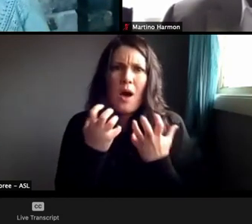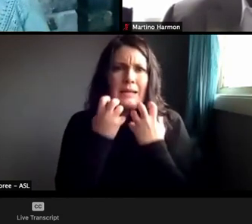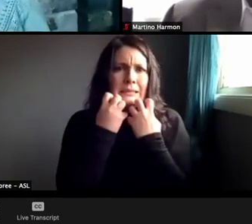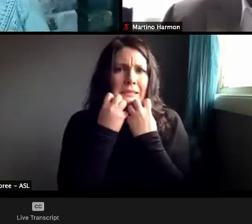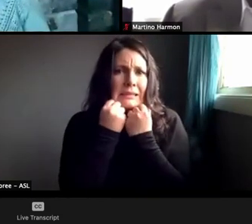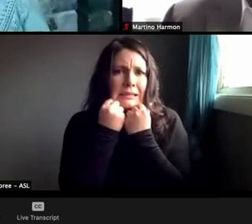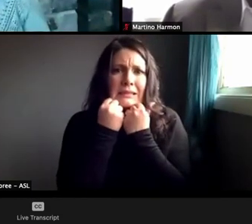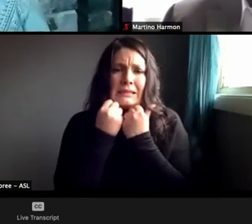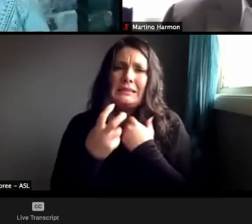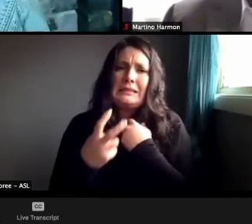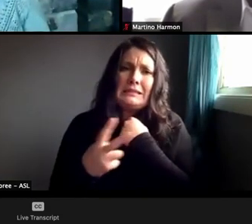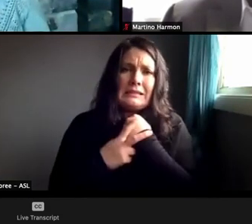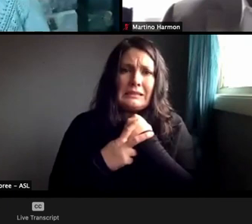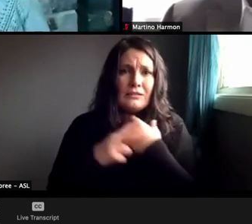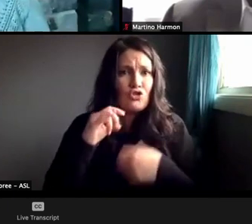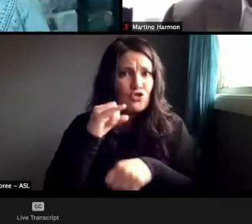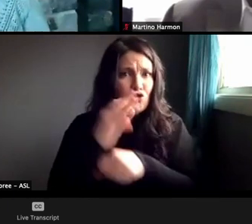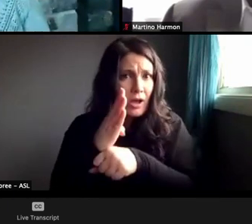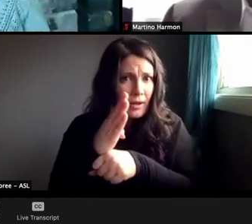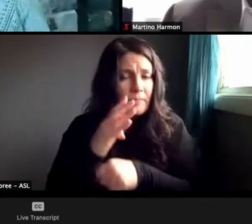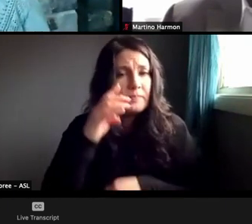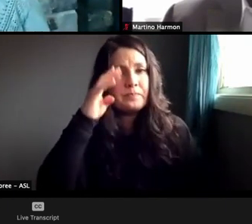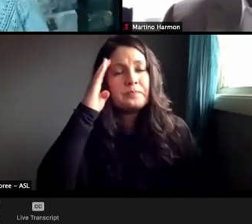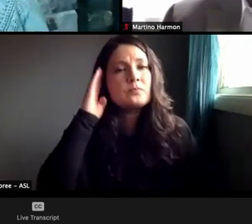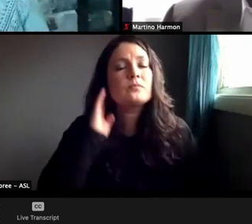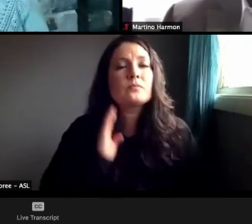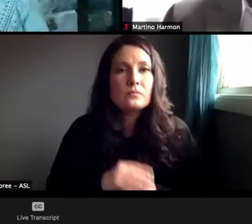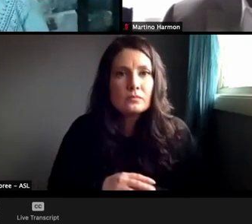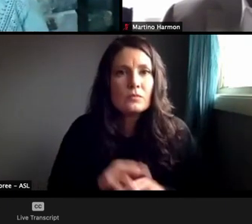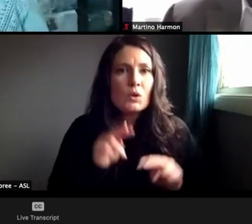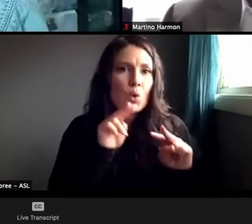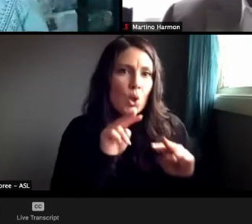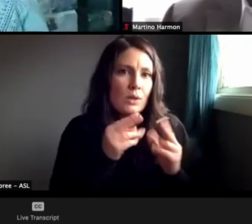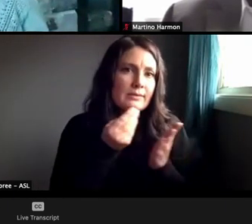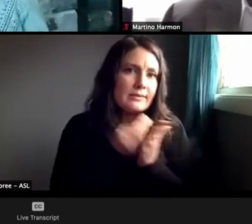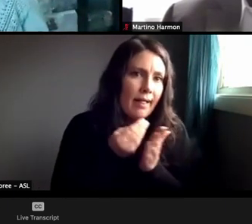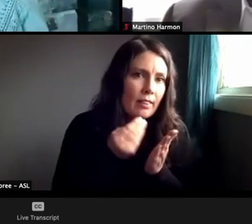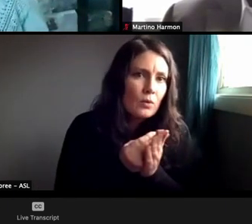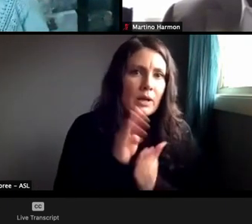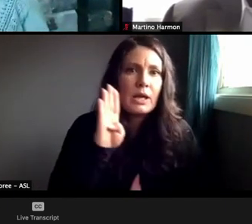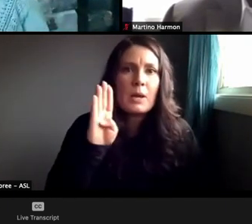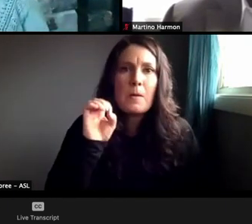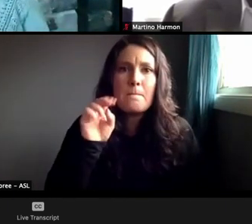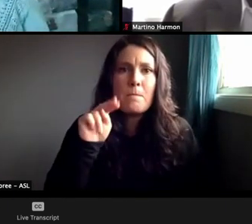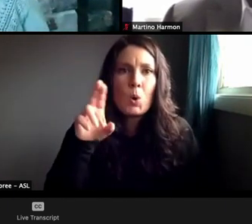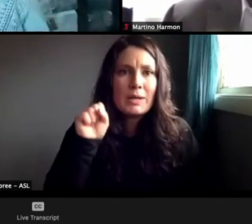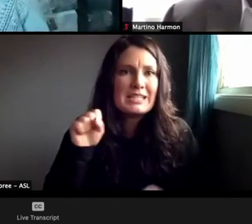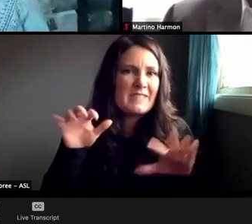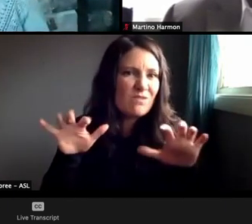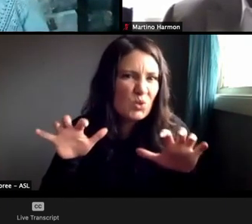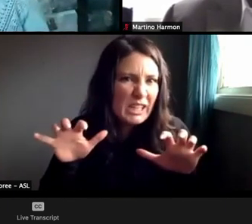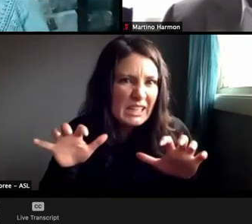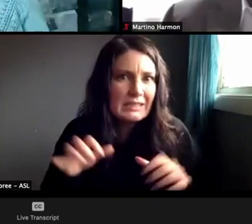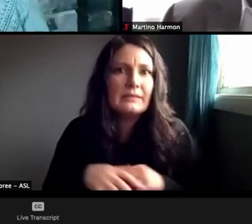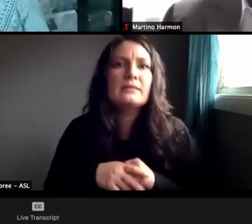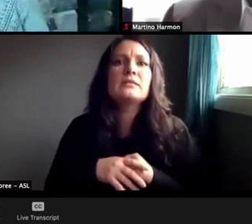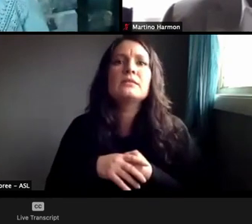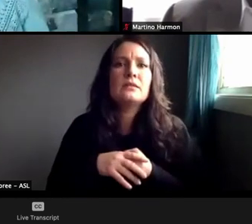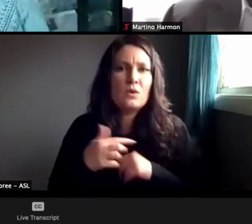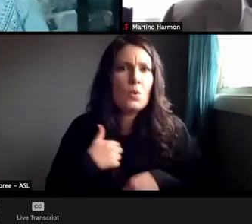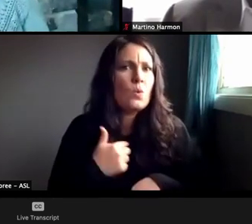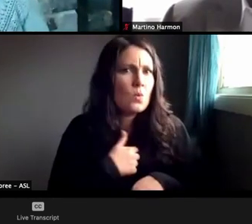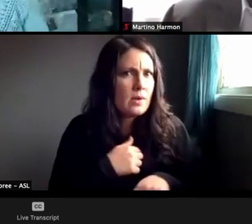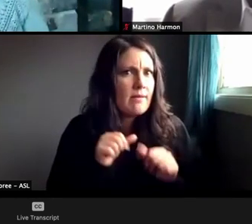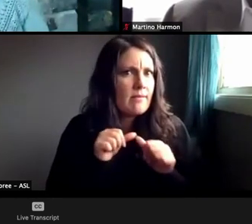these steps help. When we look at the salarying and bonus freezes that are in place, they will continue to